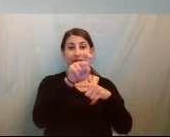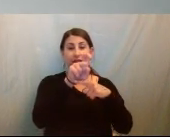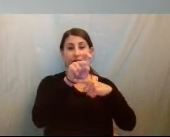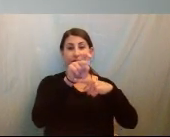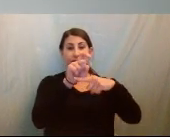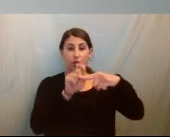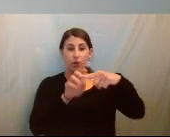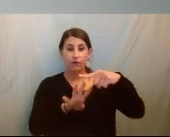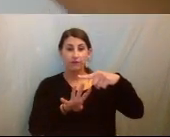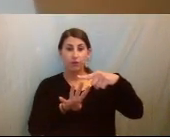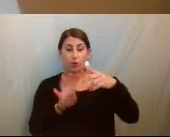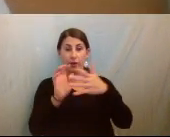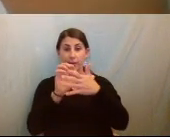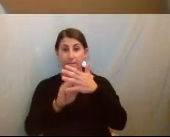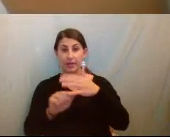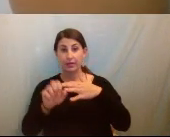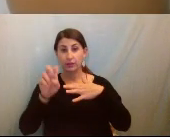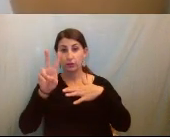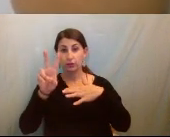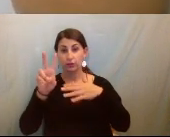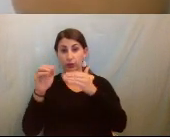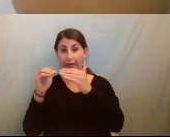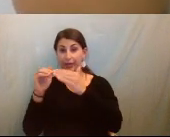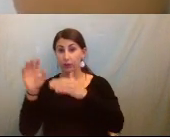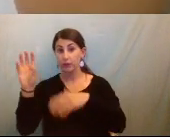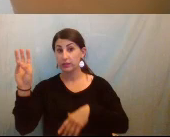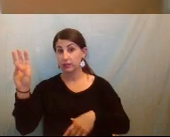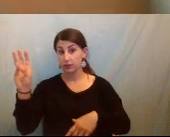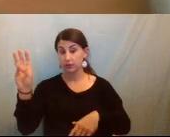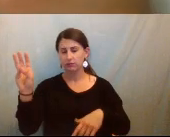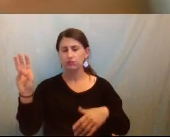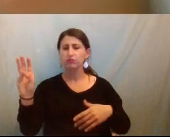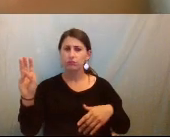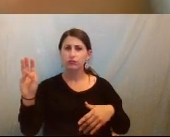divided by 4 minus 2 equals 6.